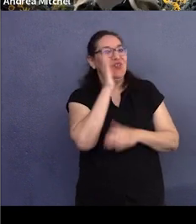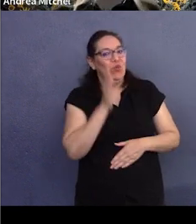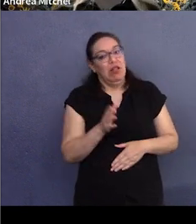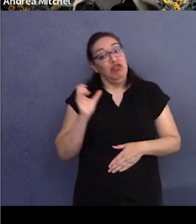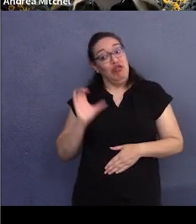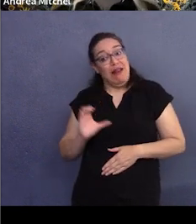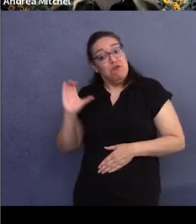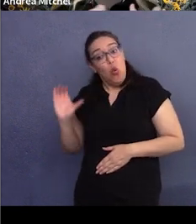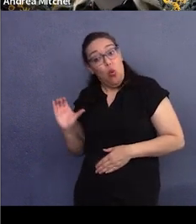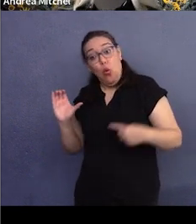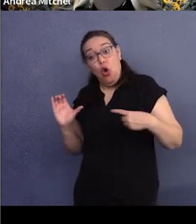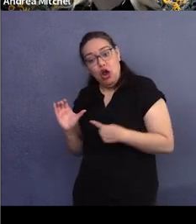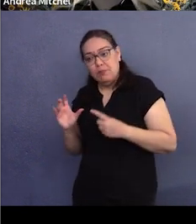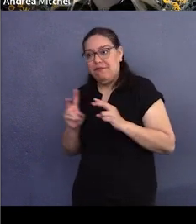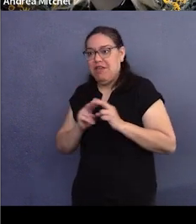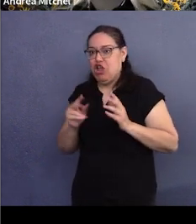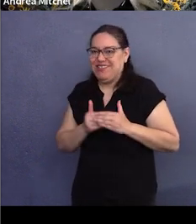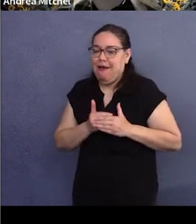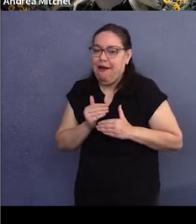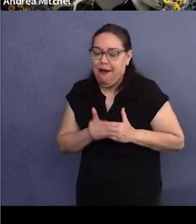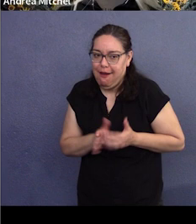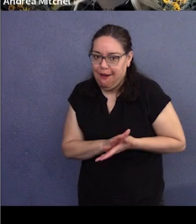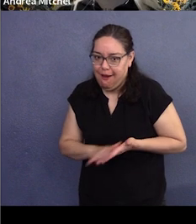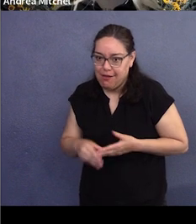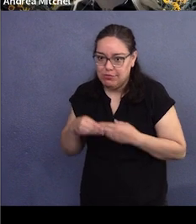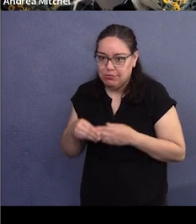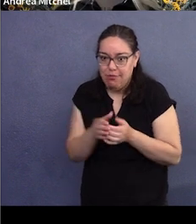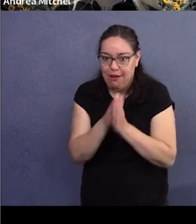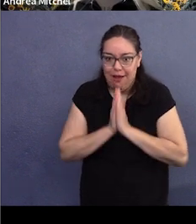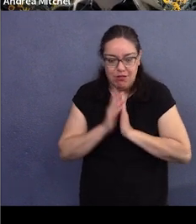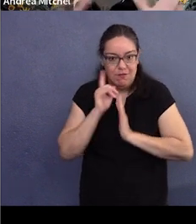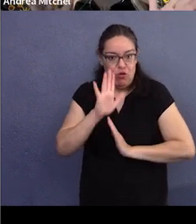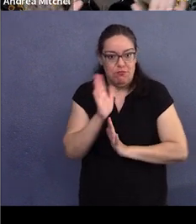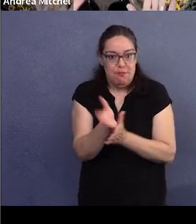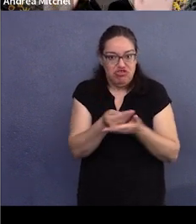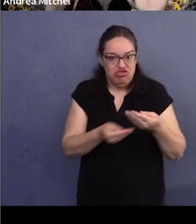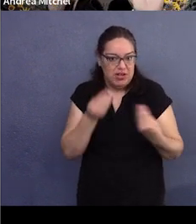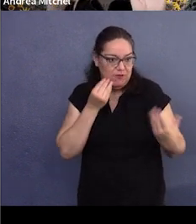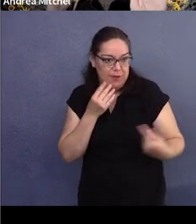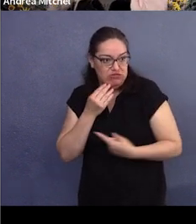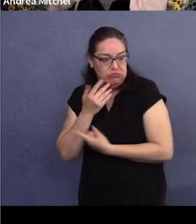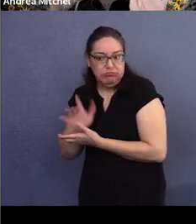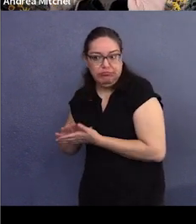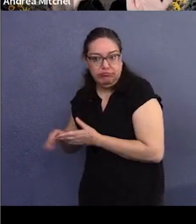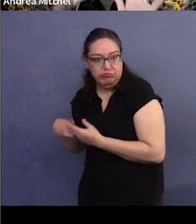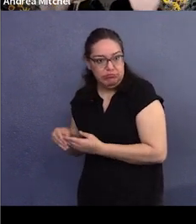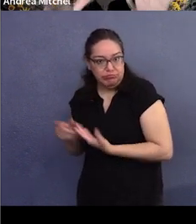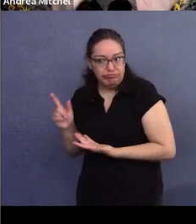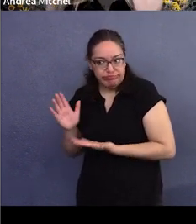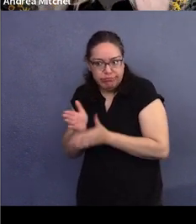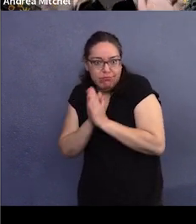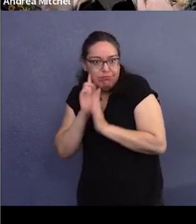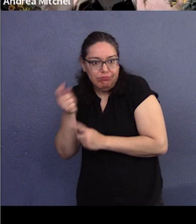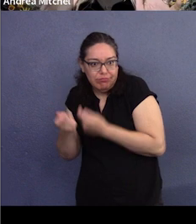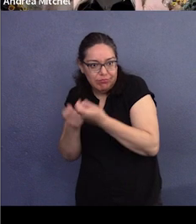being very kind in their request for budgeting information. So just know that, so if this